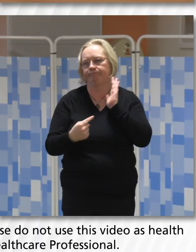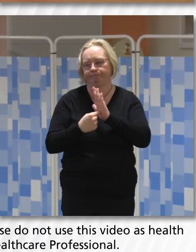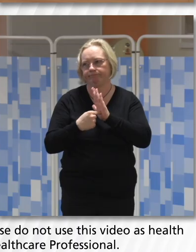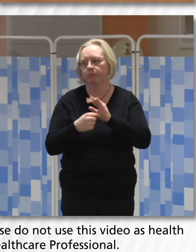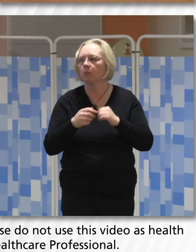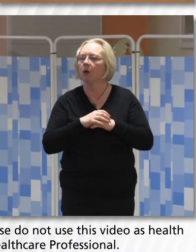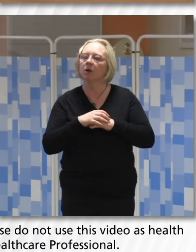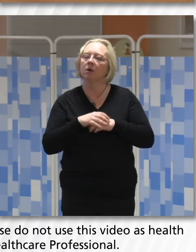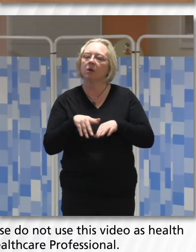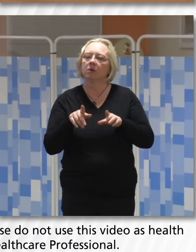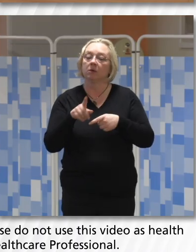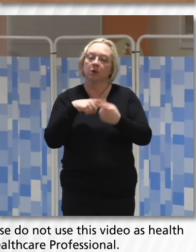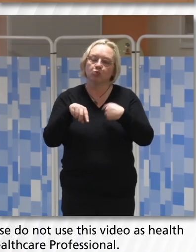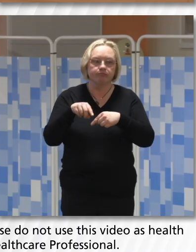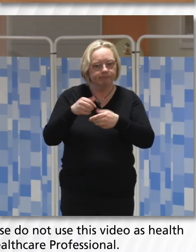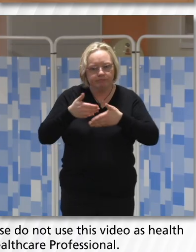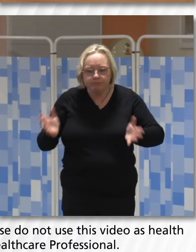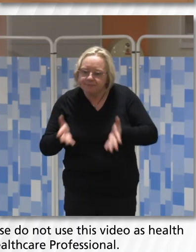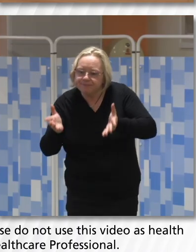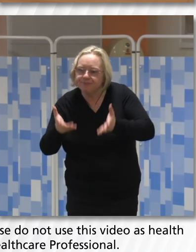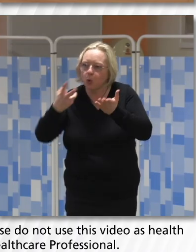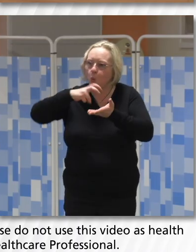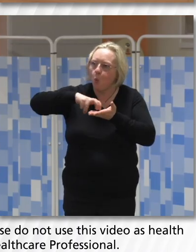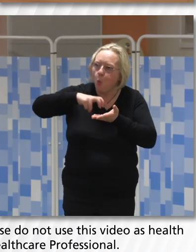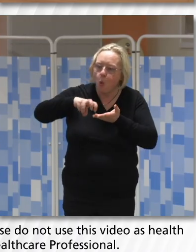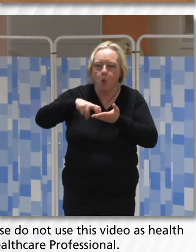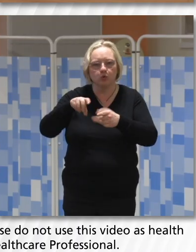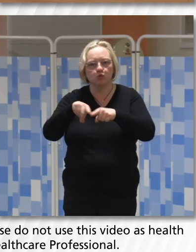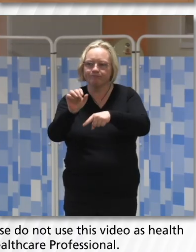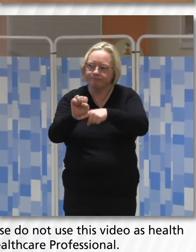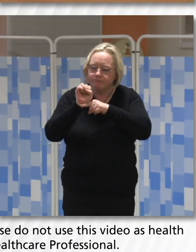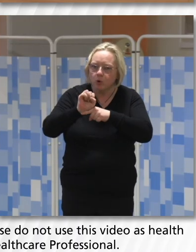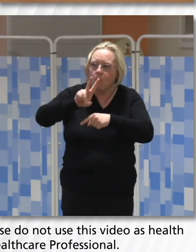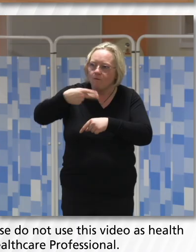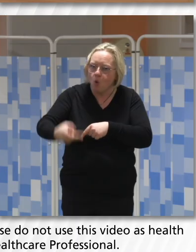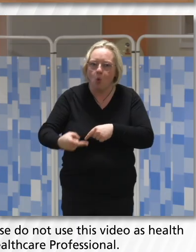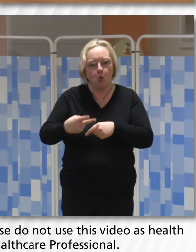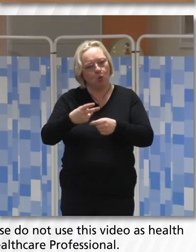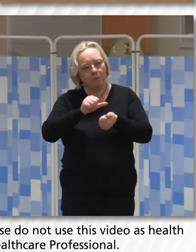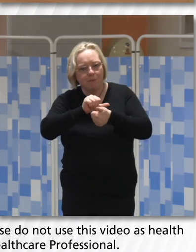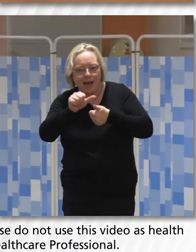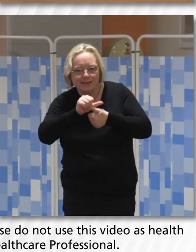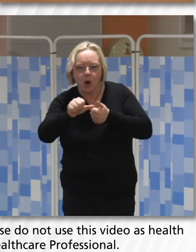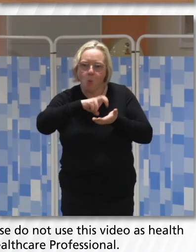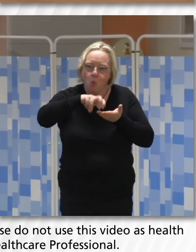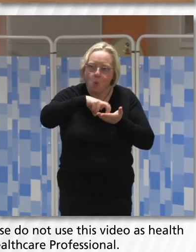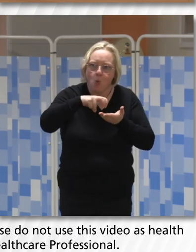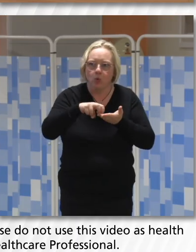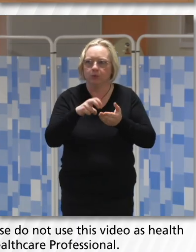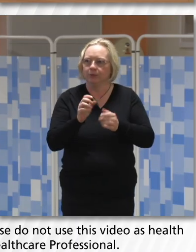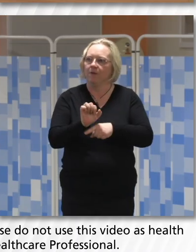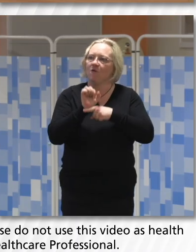do a lot of work on walking to help people avoid falls and to make their walking a bit better and to help them to avoid this